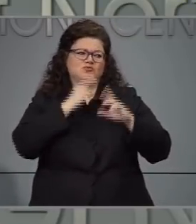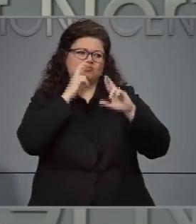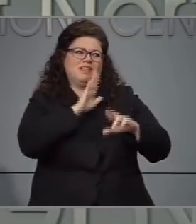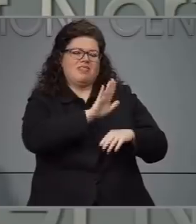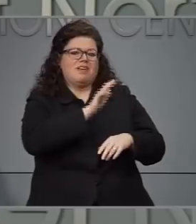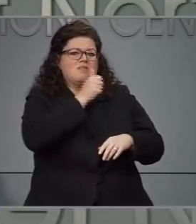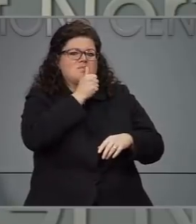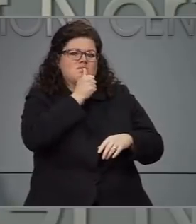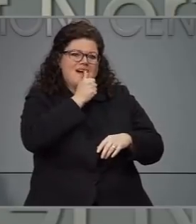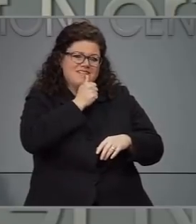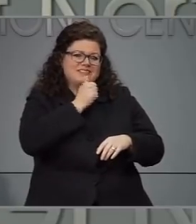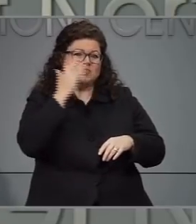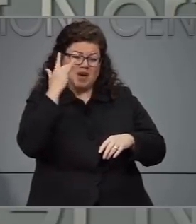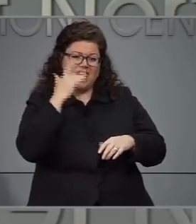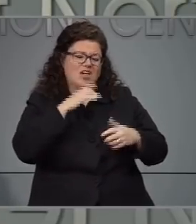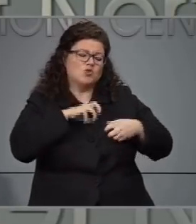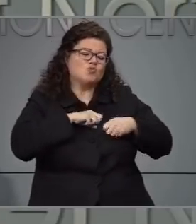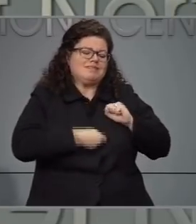privacy as they mourn.